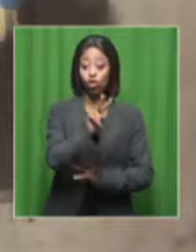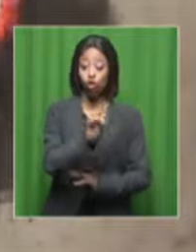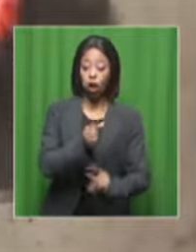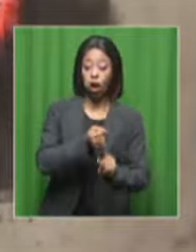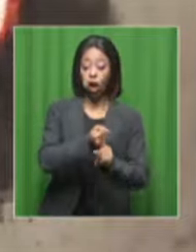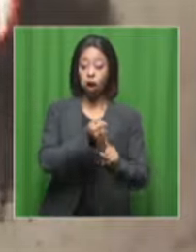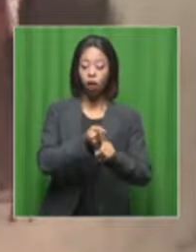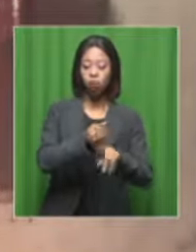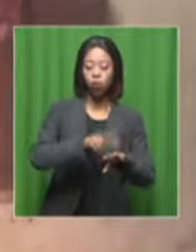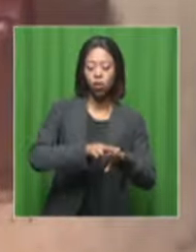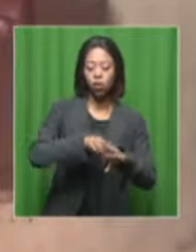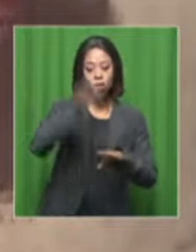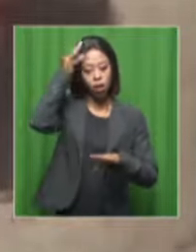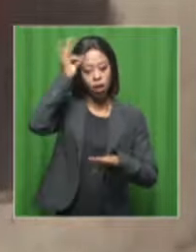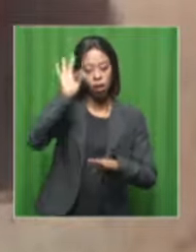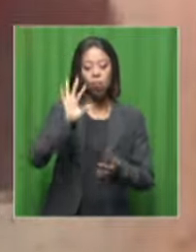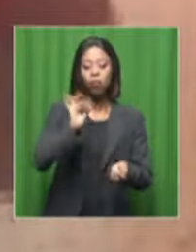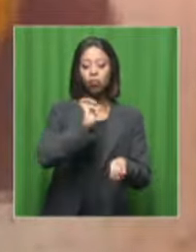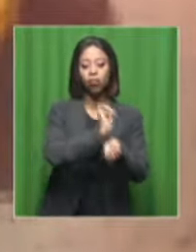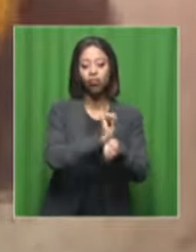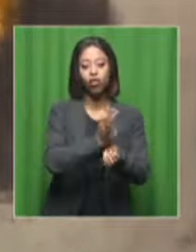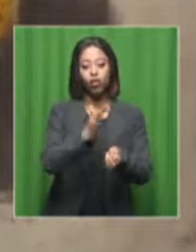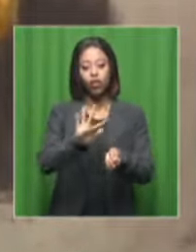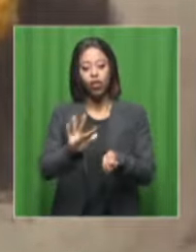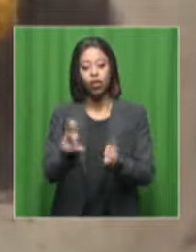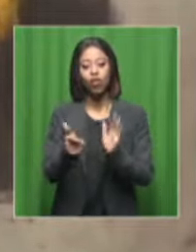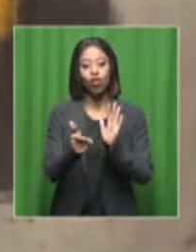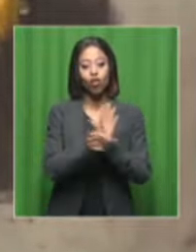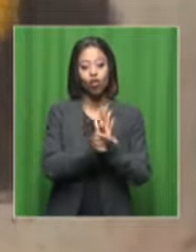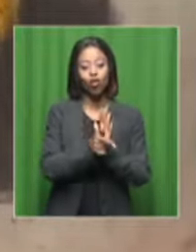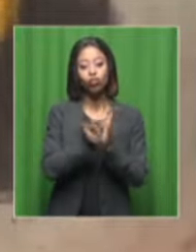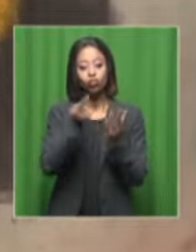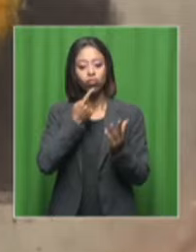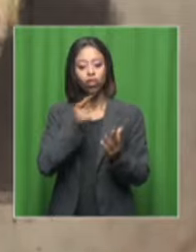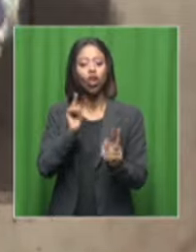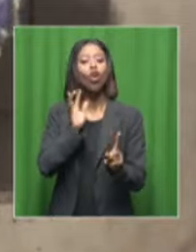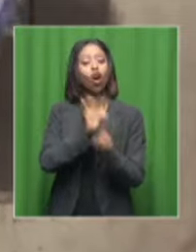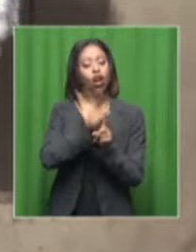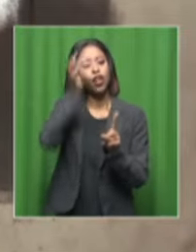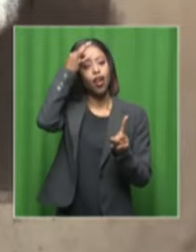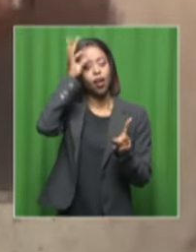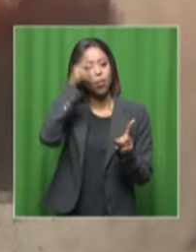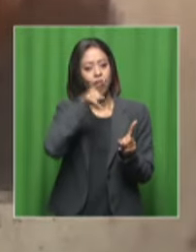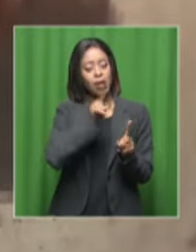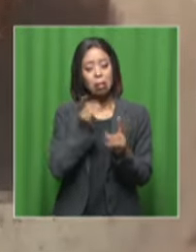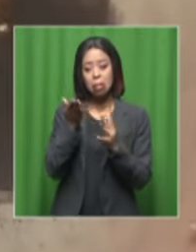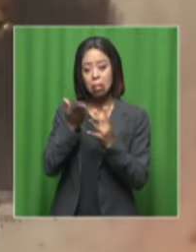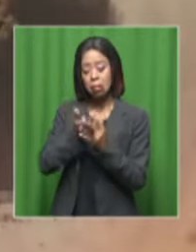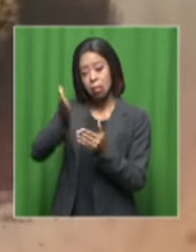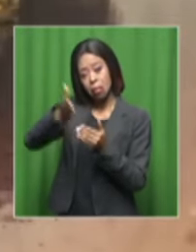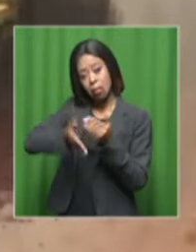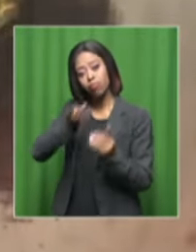were prosecuted under the apartheid regime's security laws and tried for treason. The trial ended in